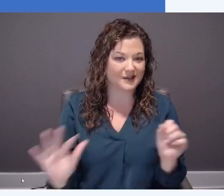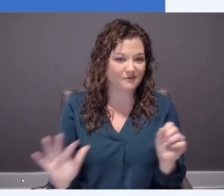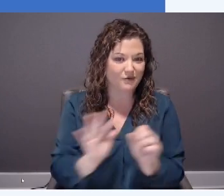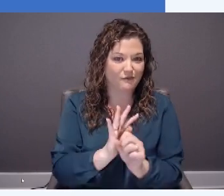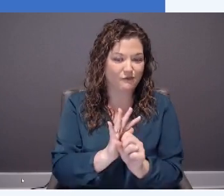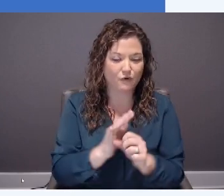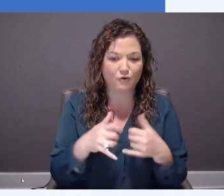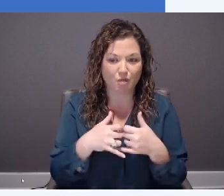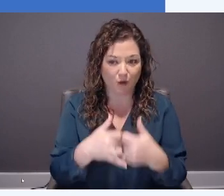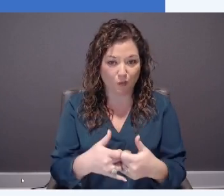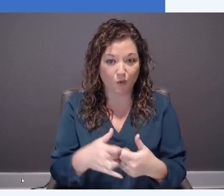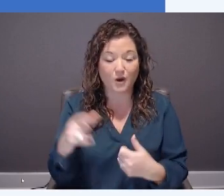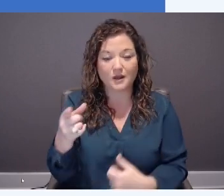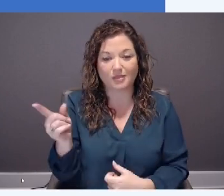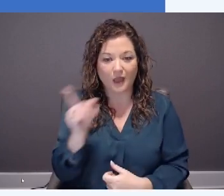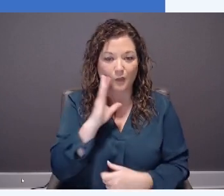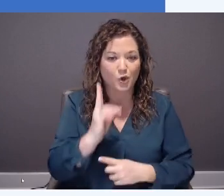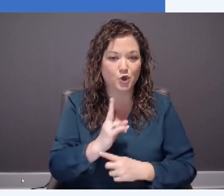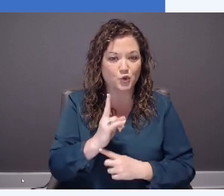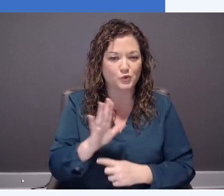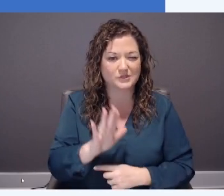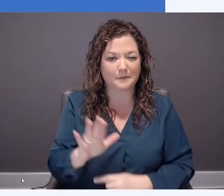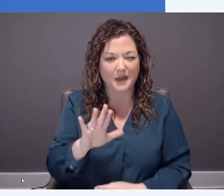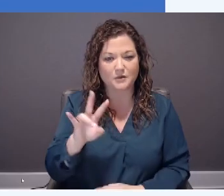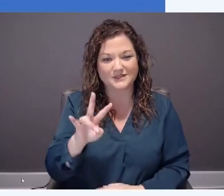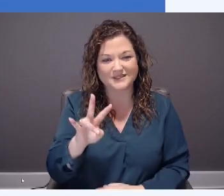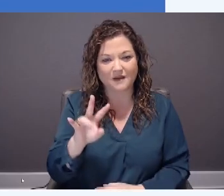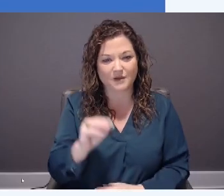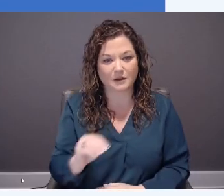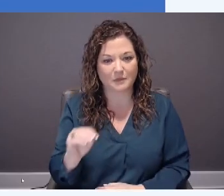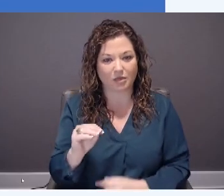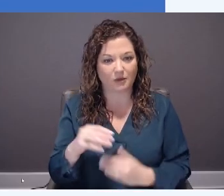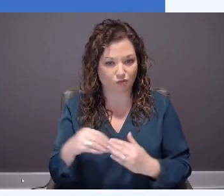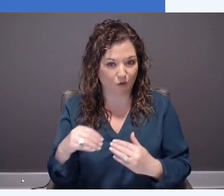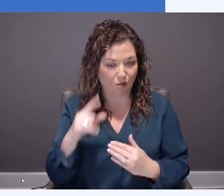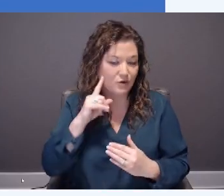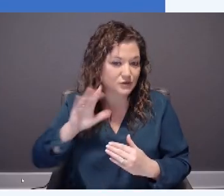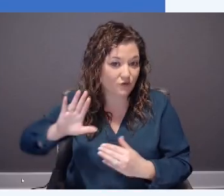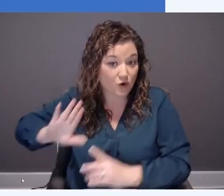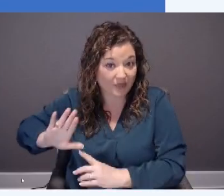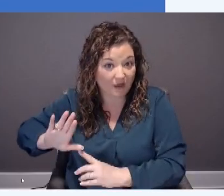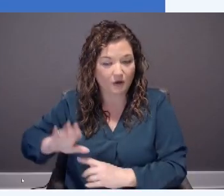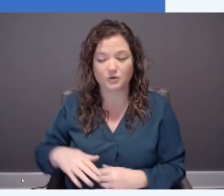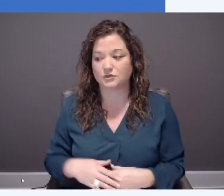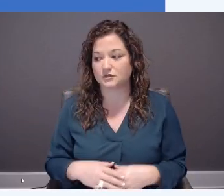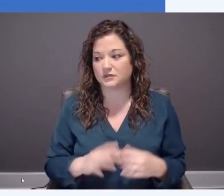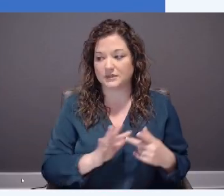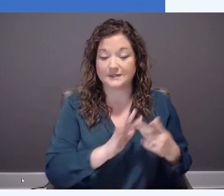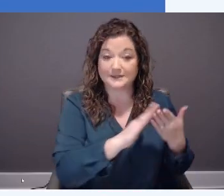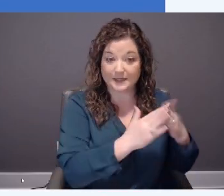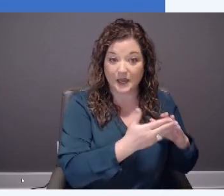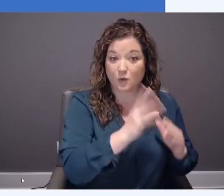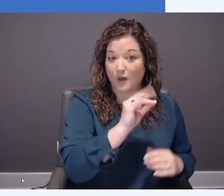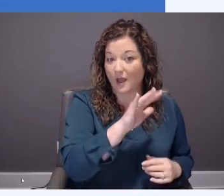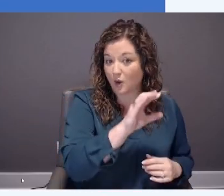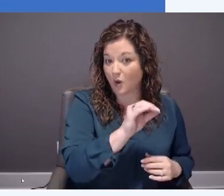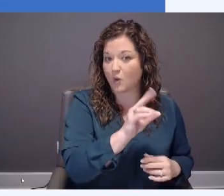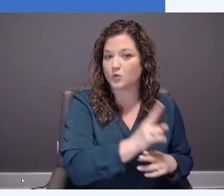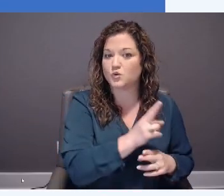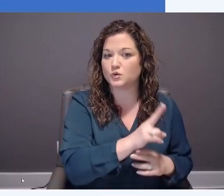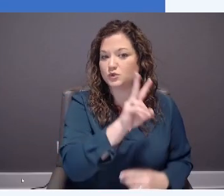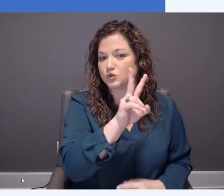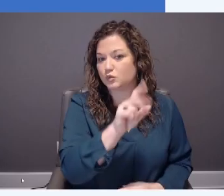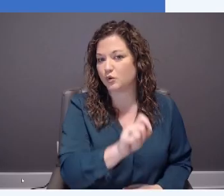be utilizing about $7 million of that for their projects. The city of Waco will utilize about $2.2 million